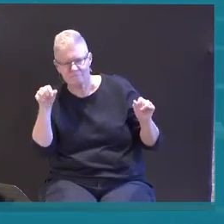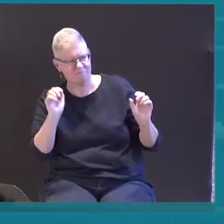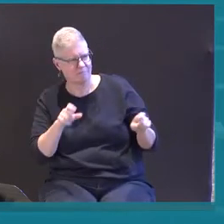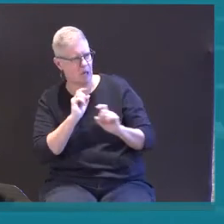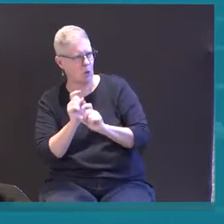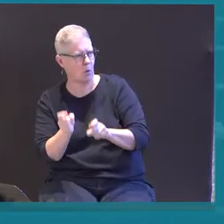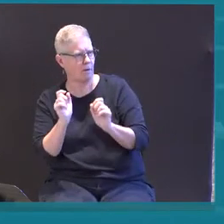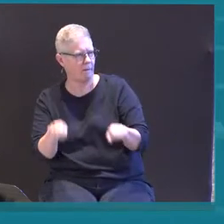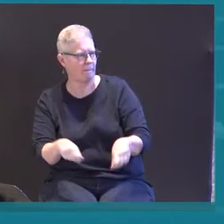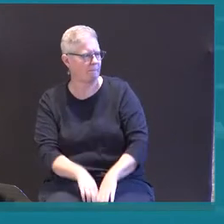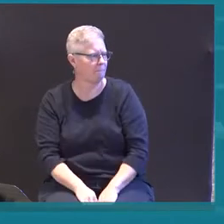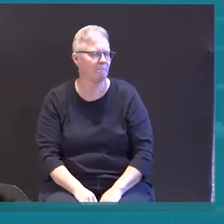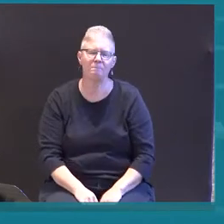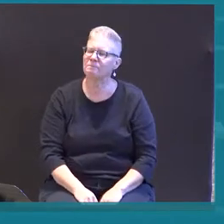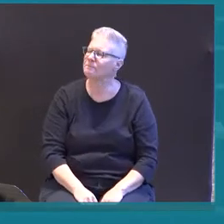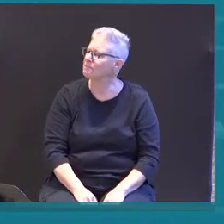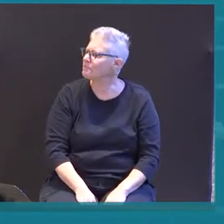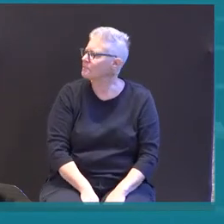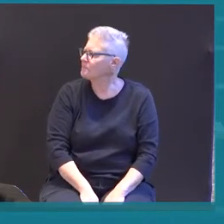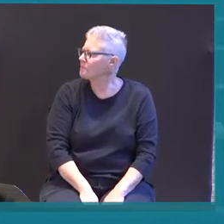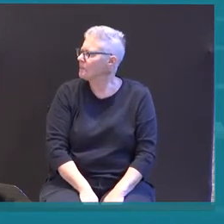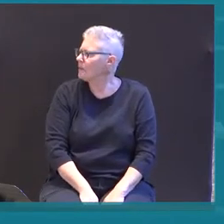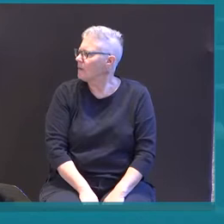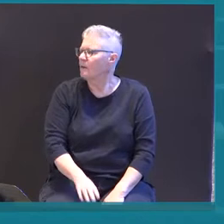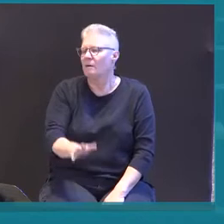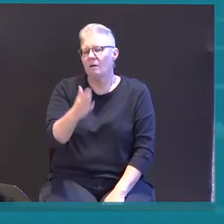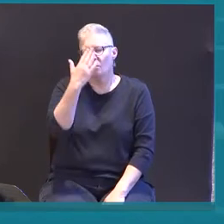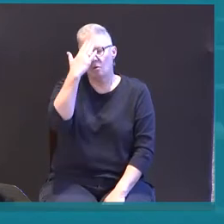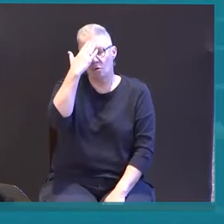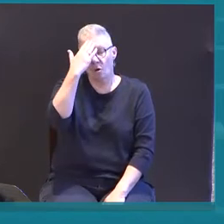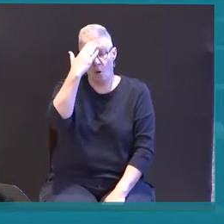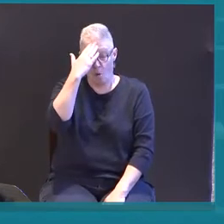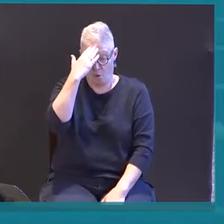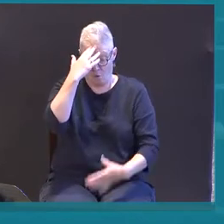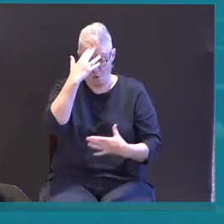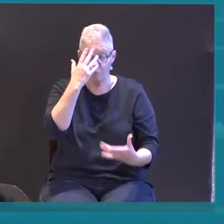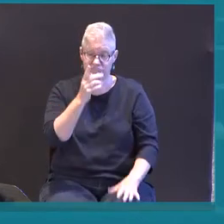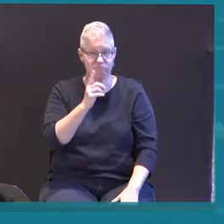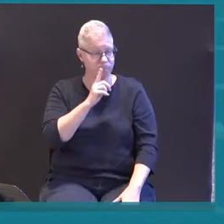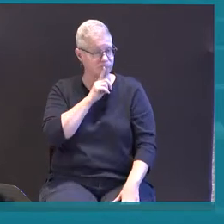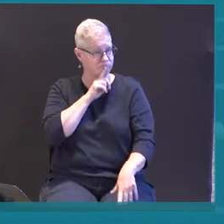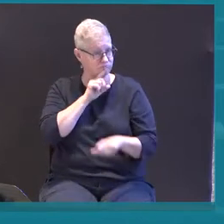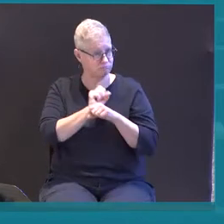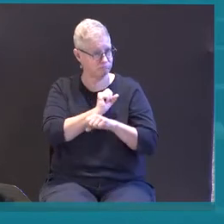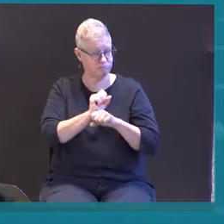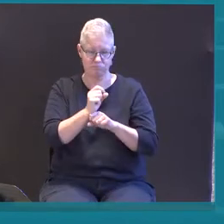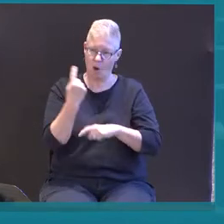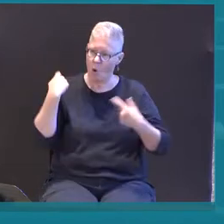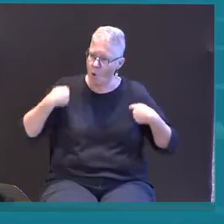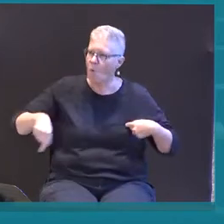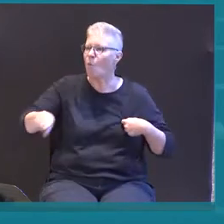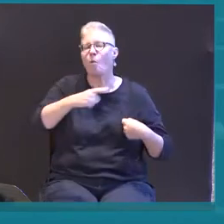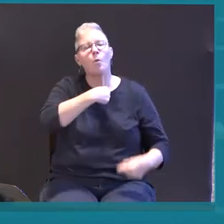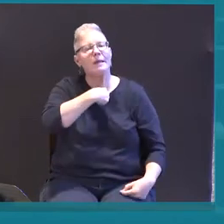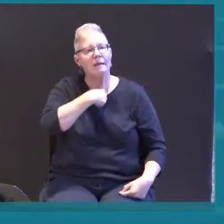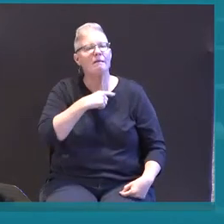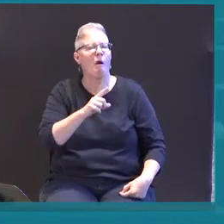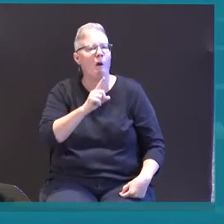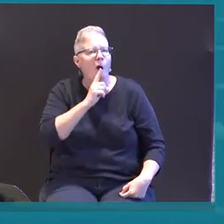that light that we've talked about today, knowing that indeed we are the light of the world. And we give thanks for the